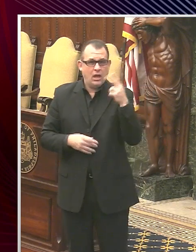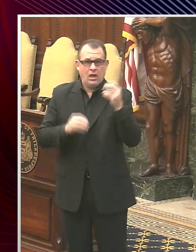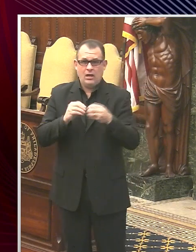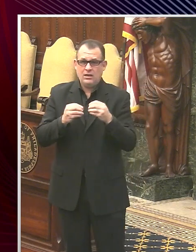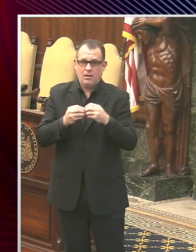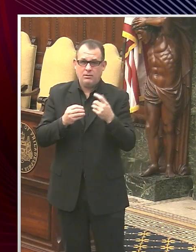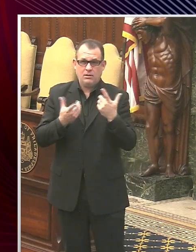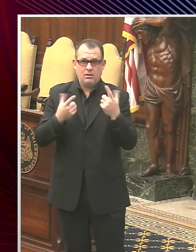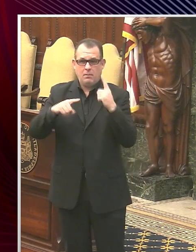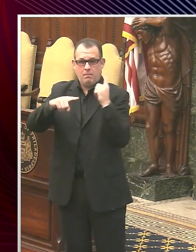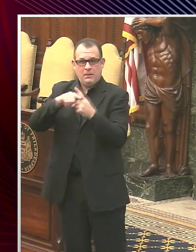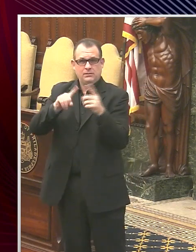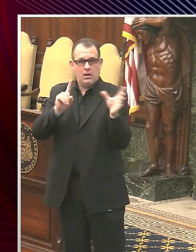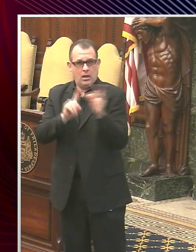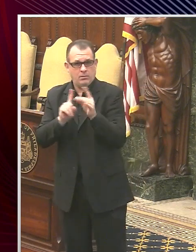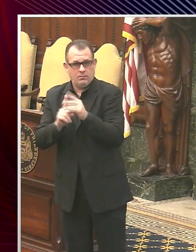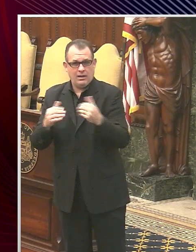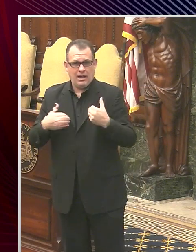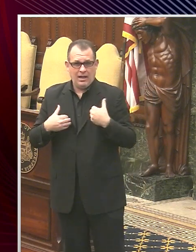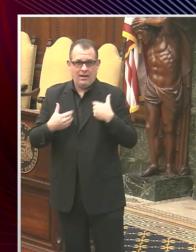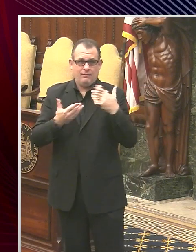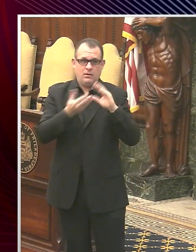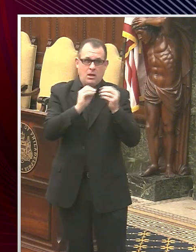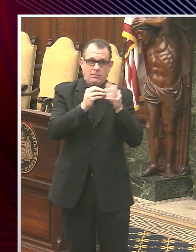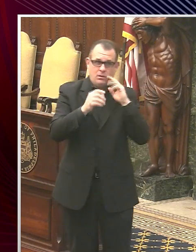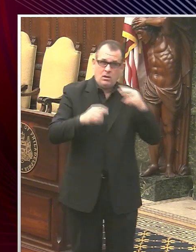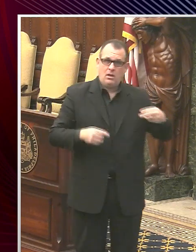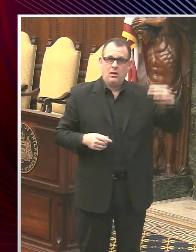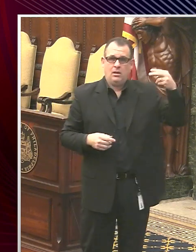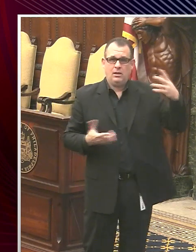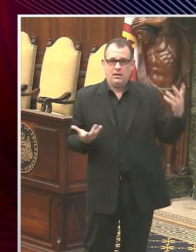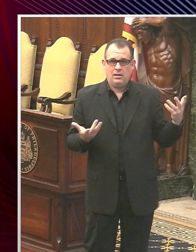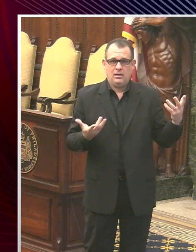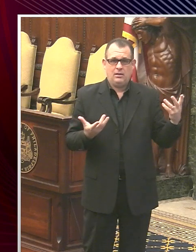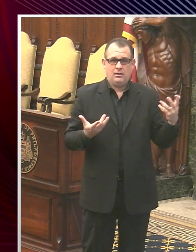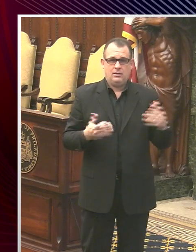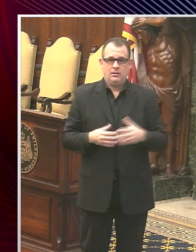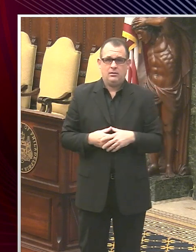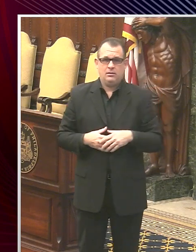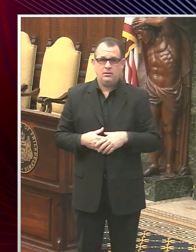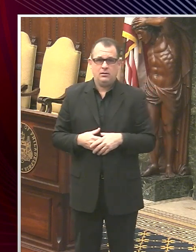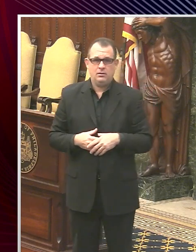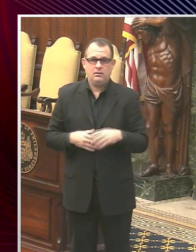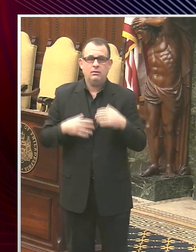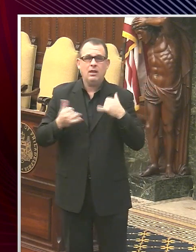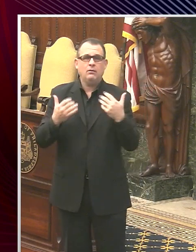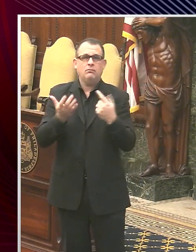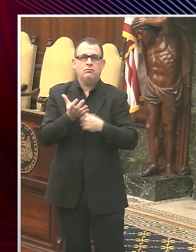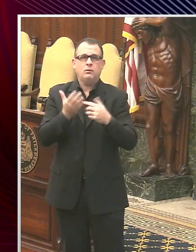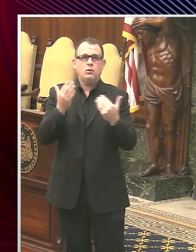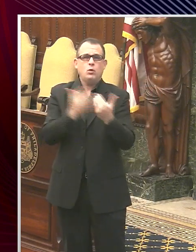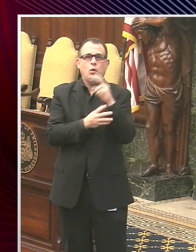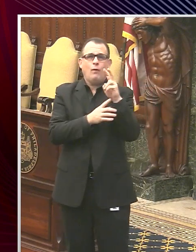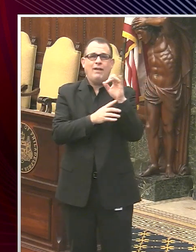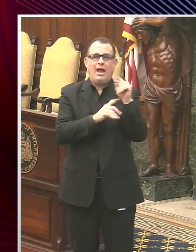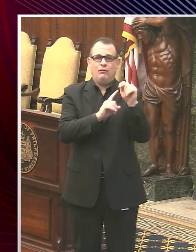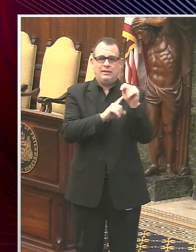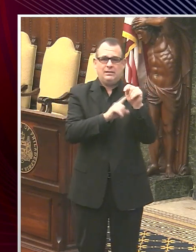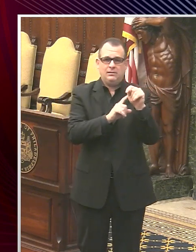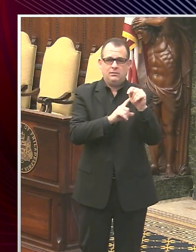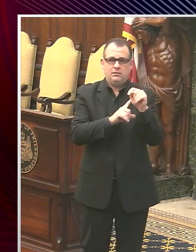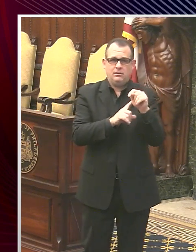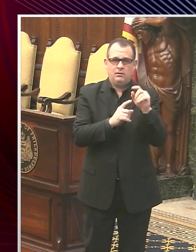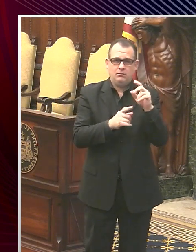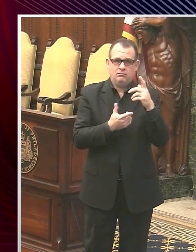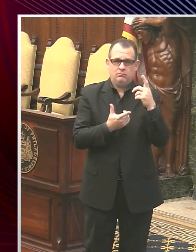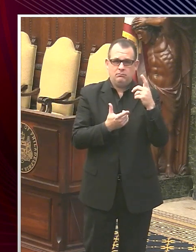here in recent weeks. Now, let me go on to this new variant virus. The new variant of the virus was first seen in the United Kingdom. It's